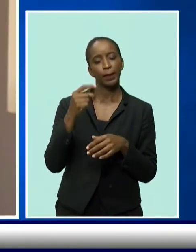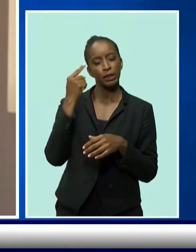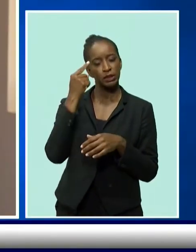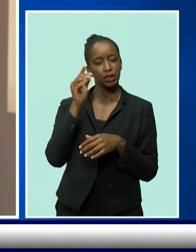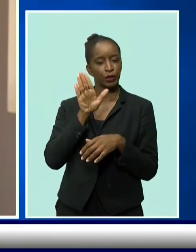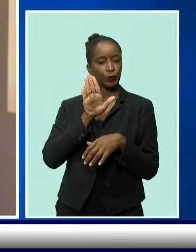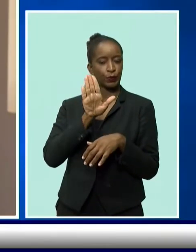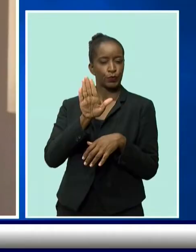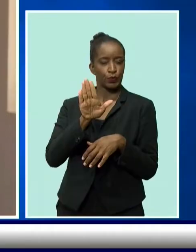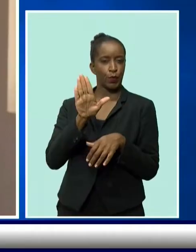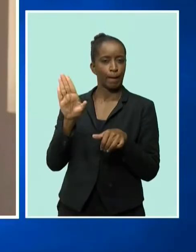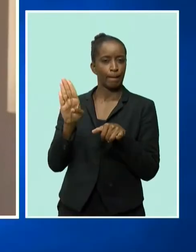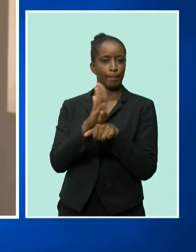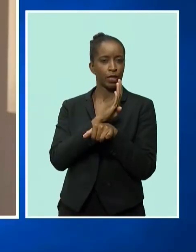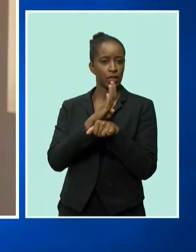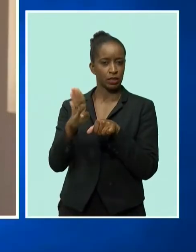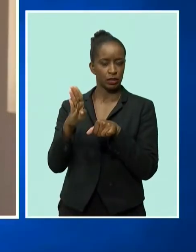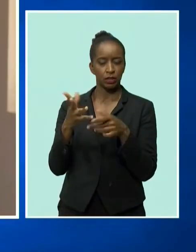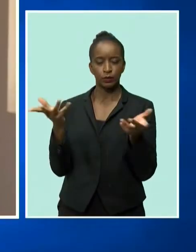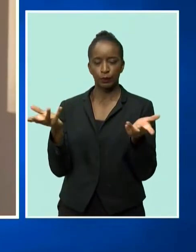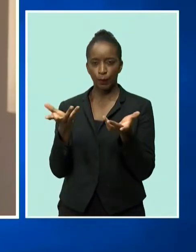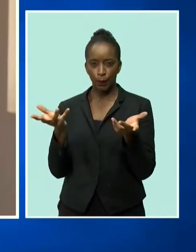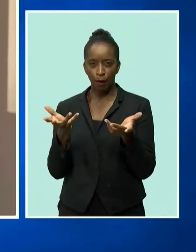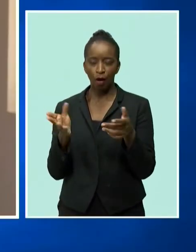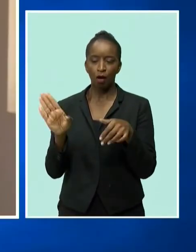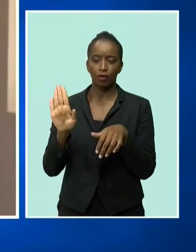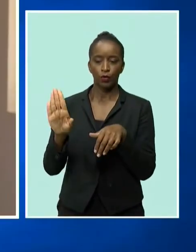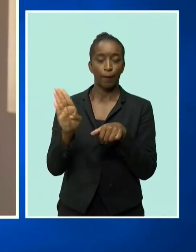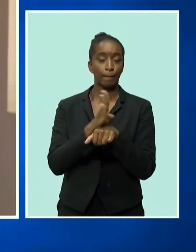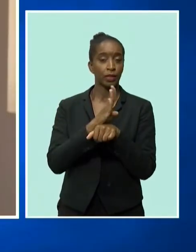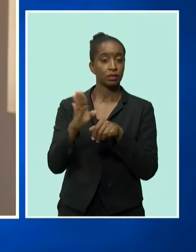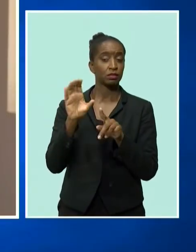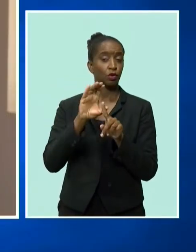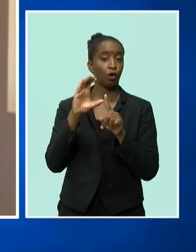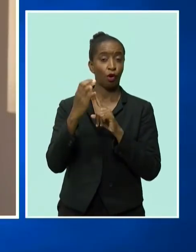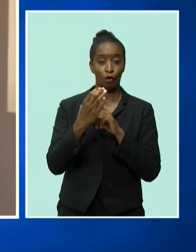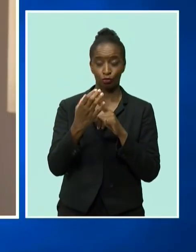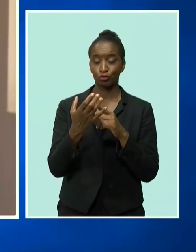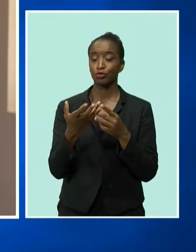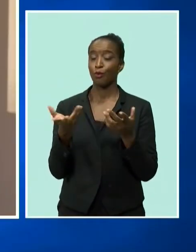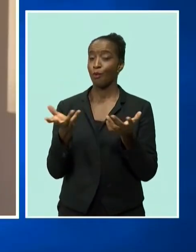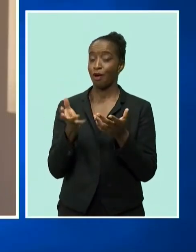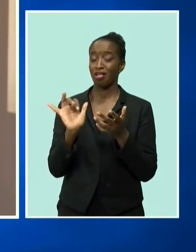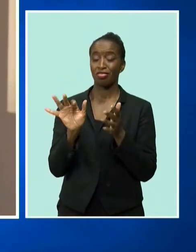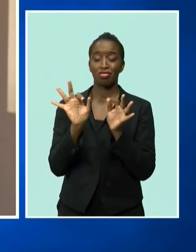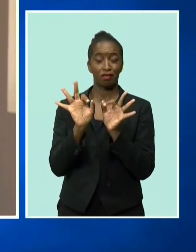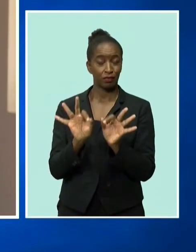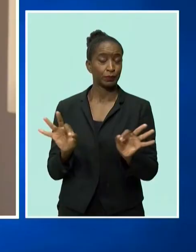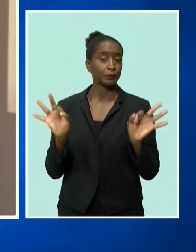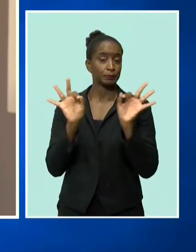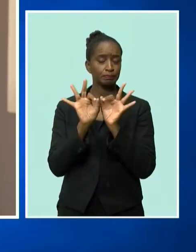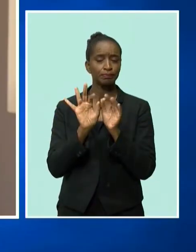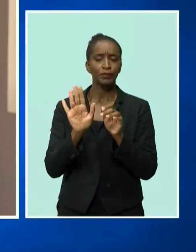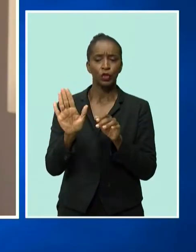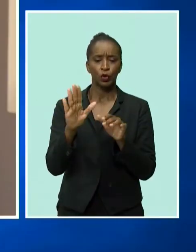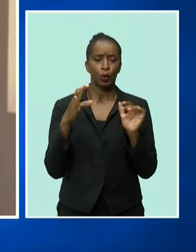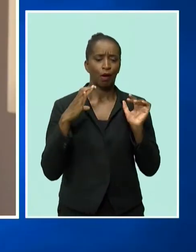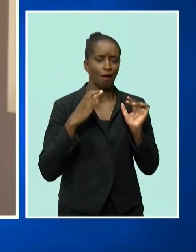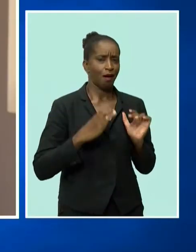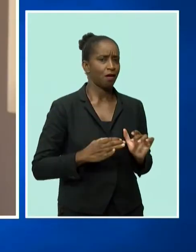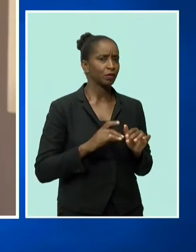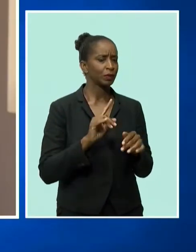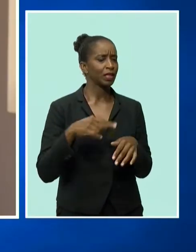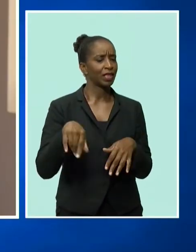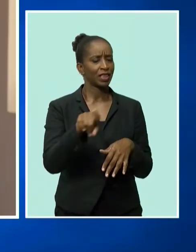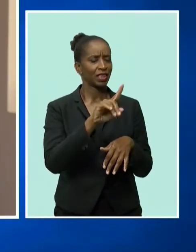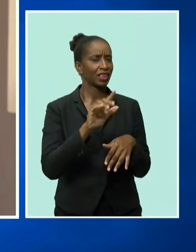You have to look at your organizational culture, which is very critical. And then look at the needs of your customers when you're looking at